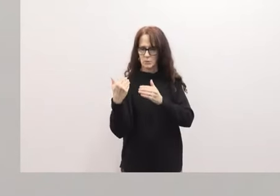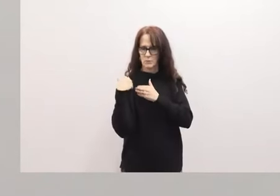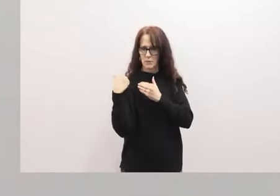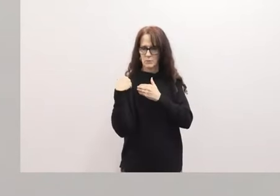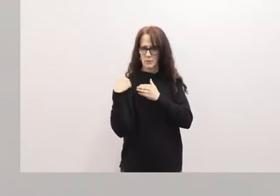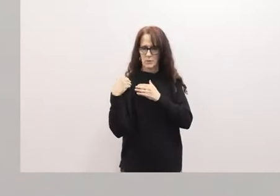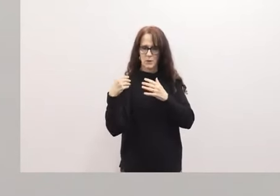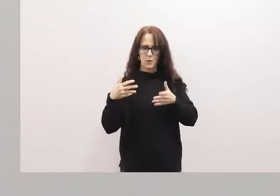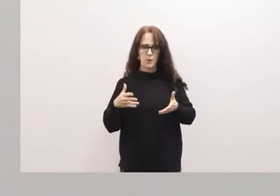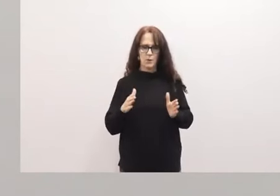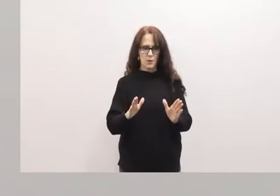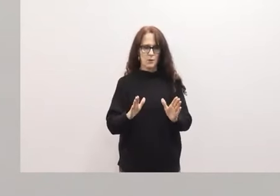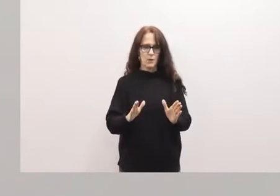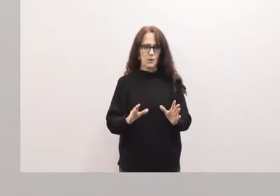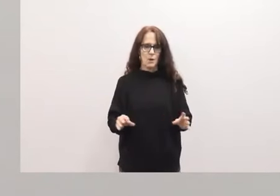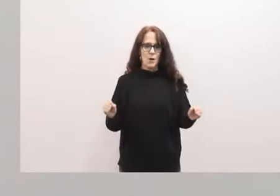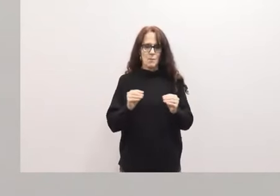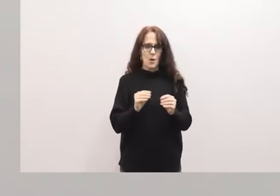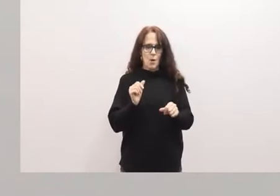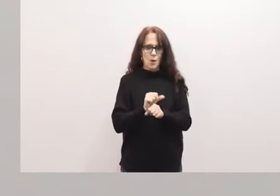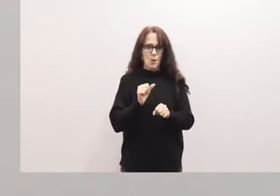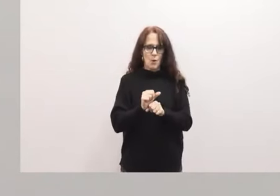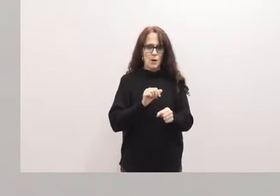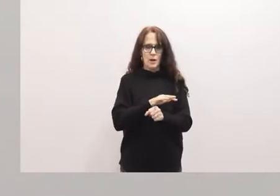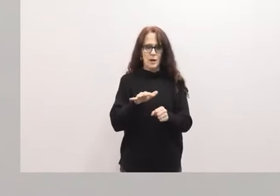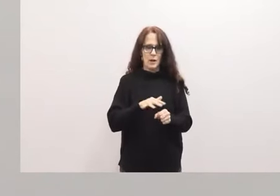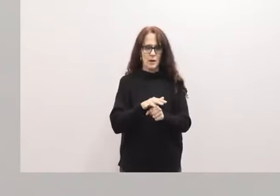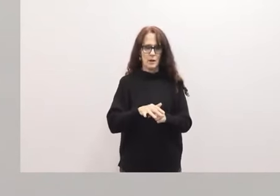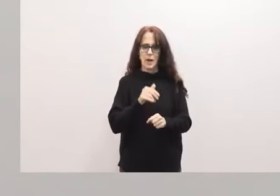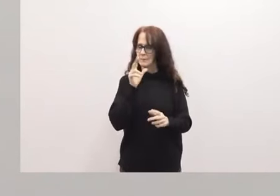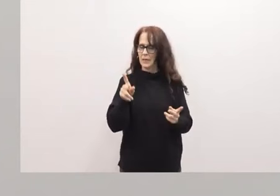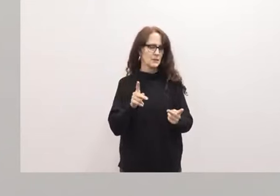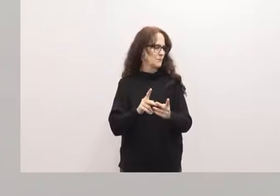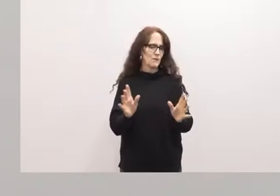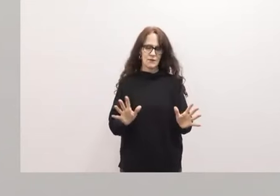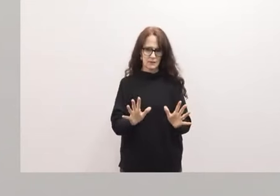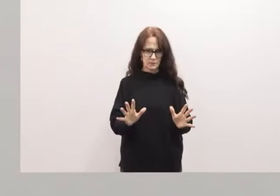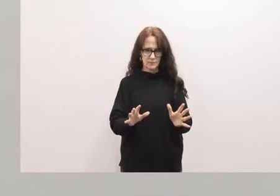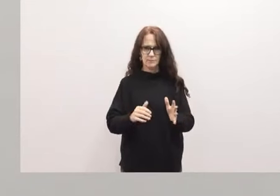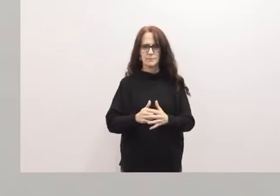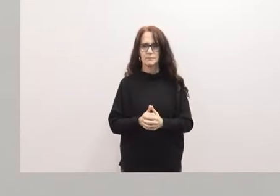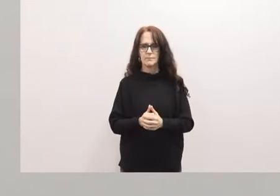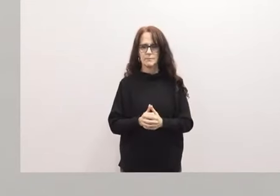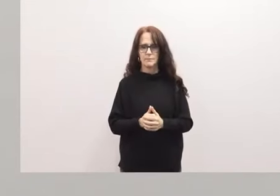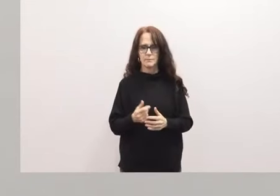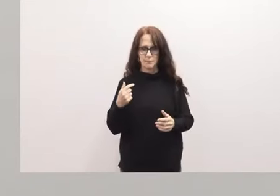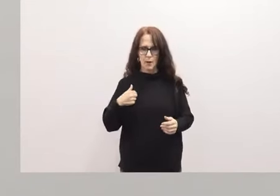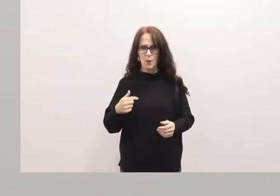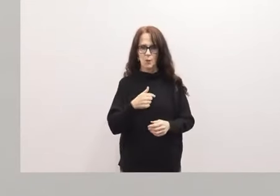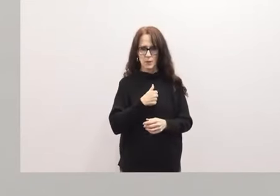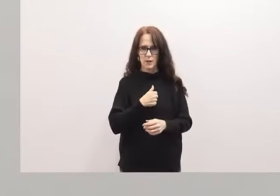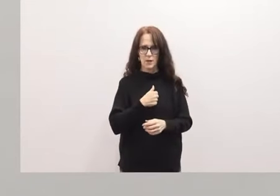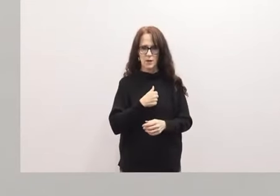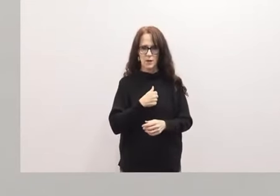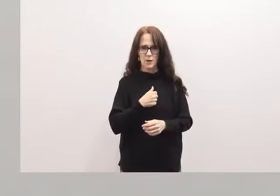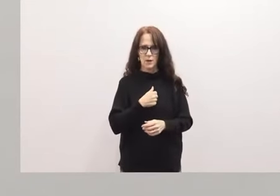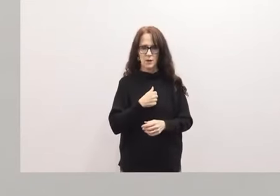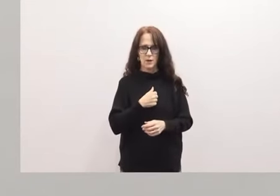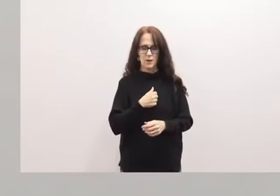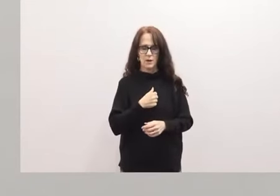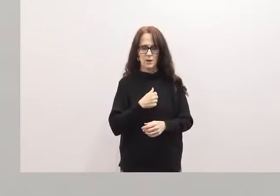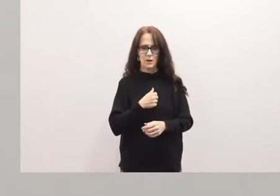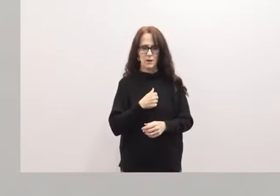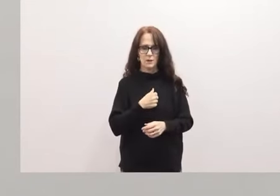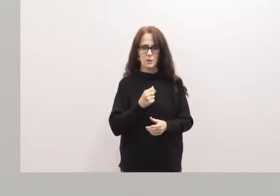approach. There's more work to be done in that area, so I'm not going to say that it's perfect. But we are actually, one of the contracts that you